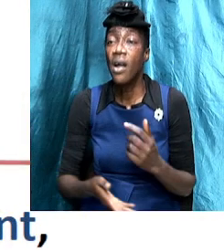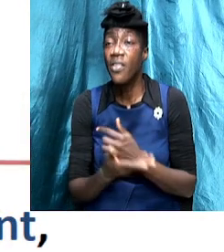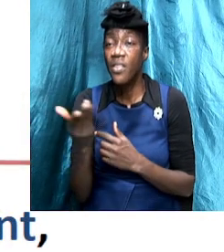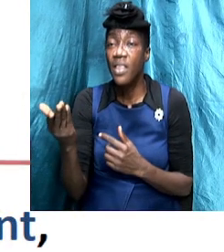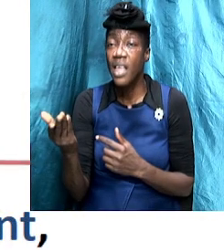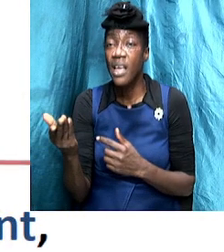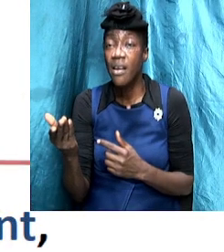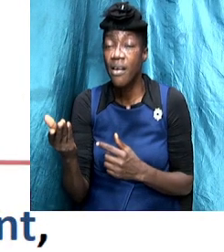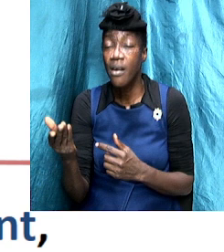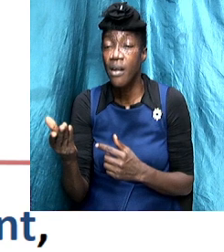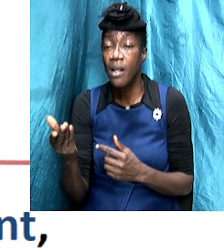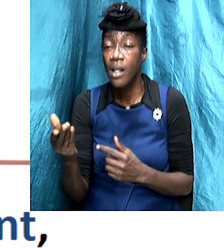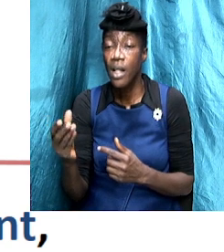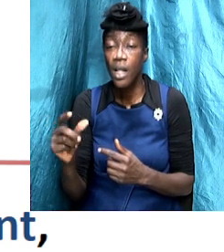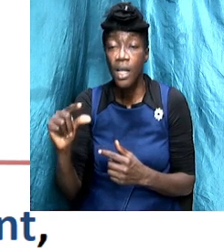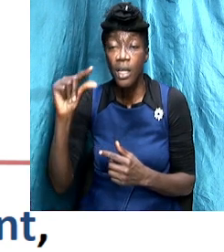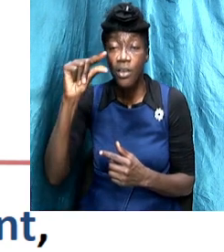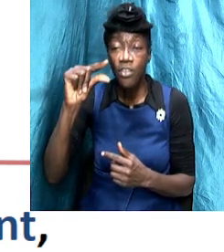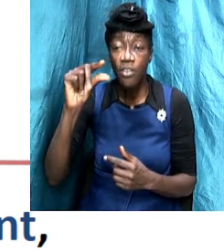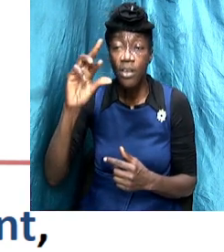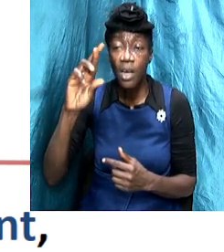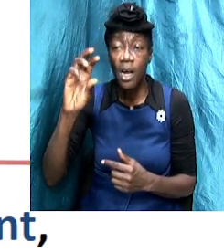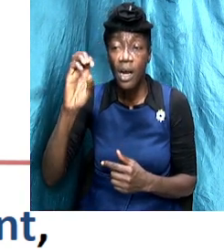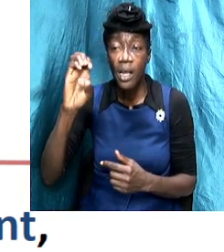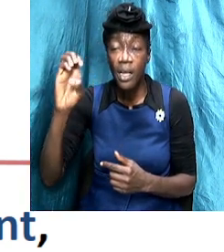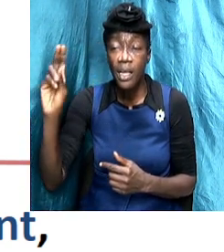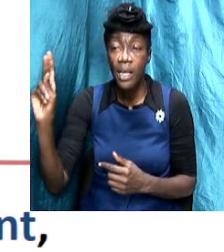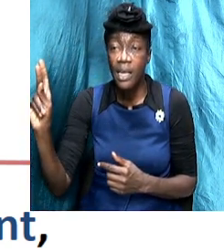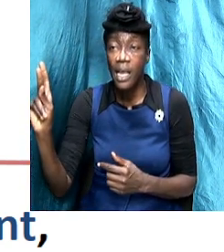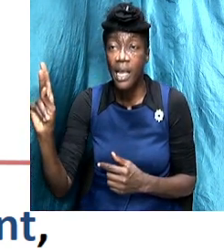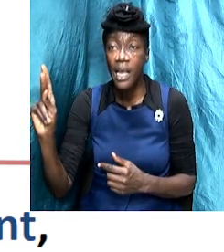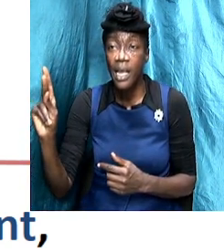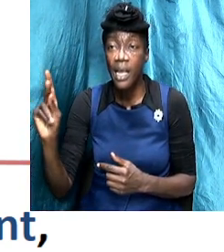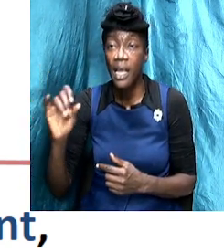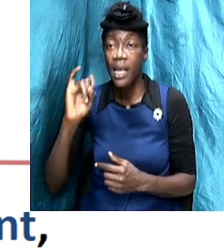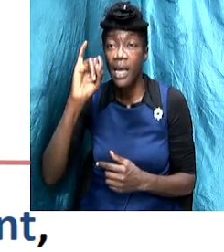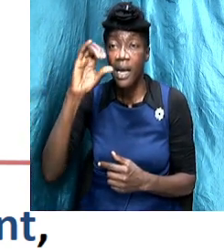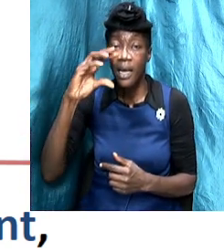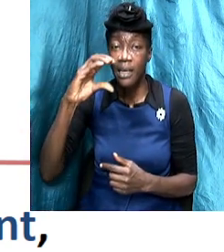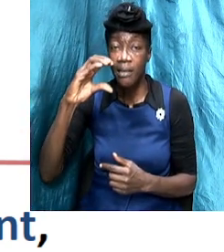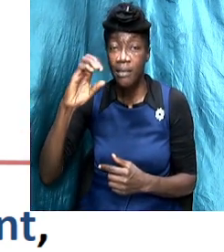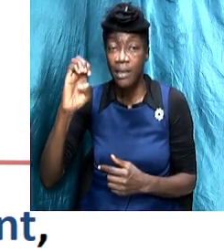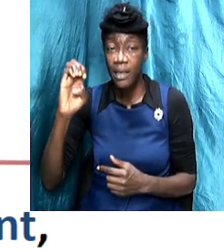word, ice. And many Greek scholars would